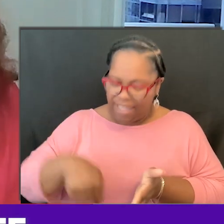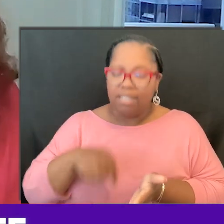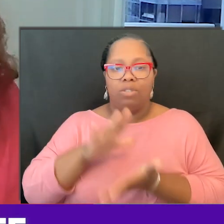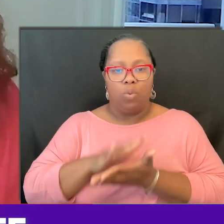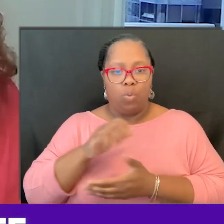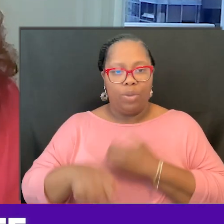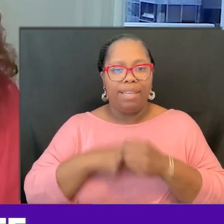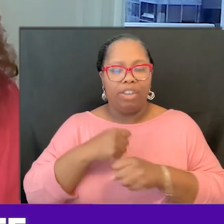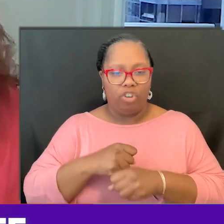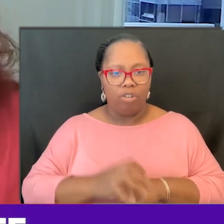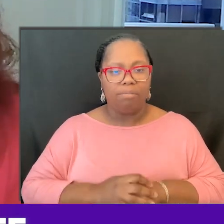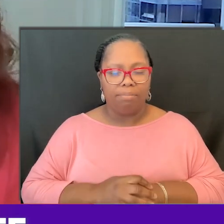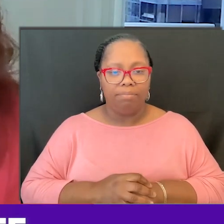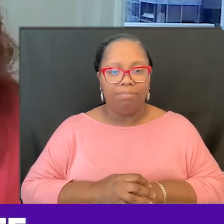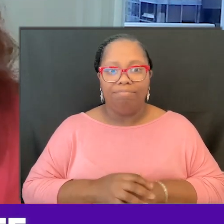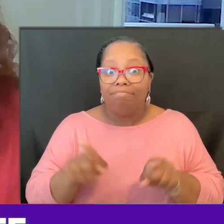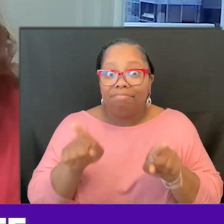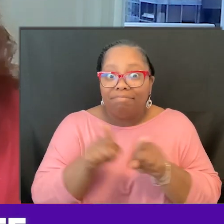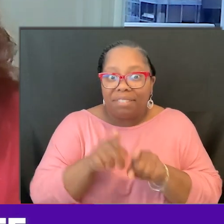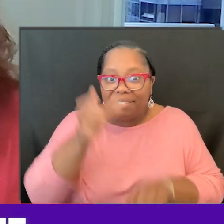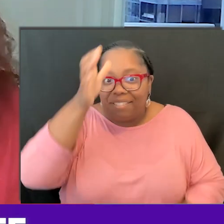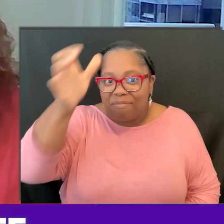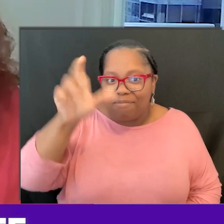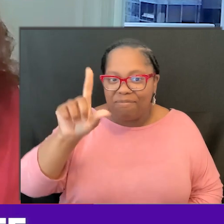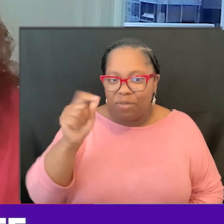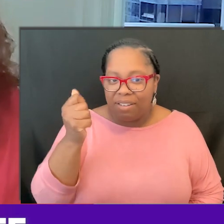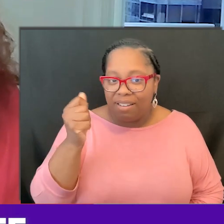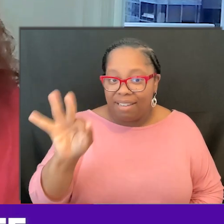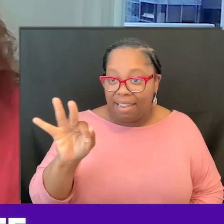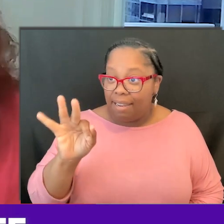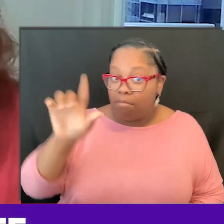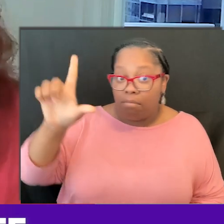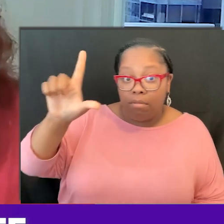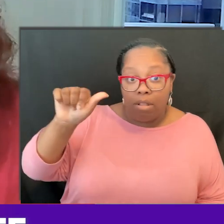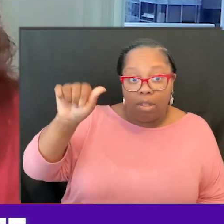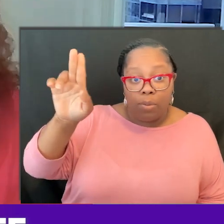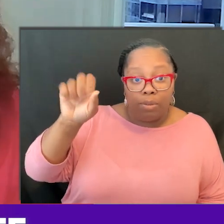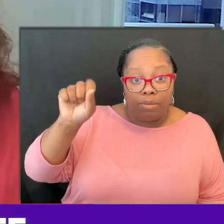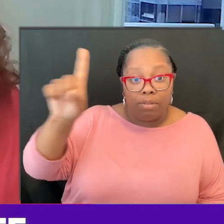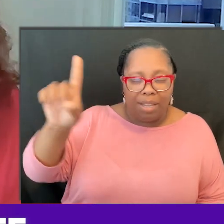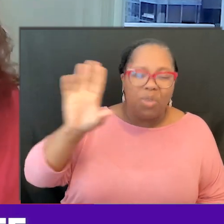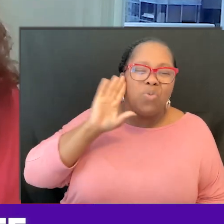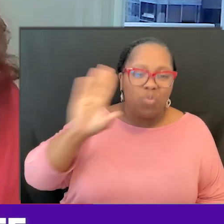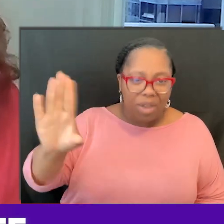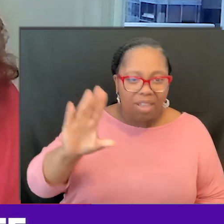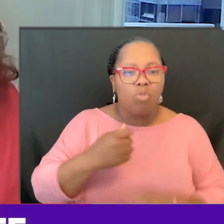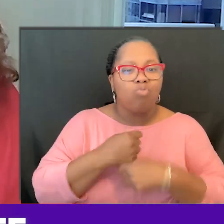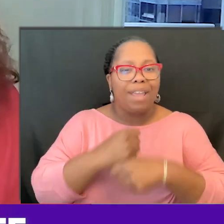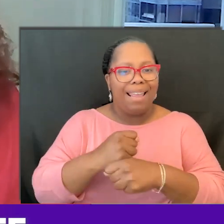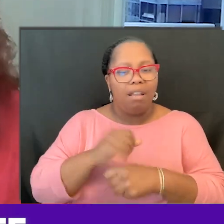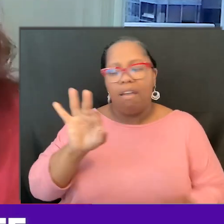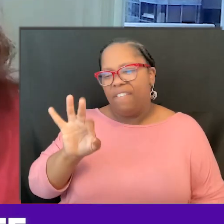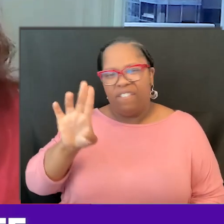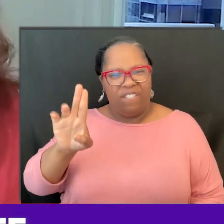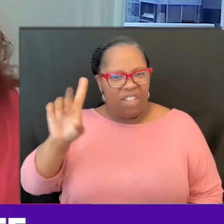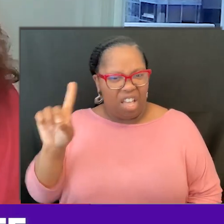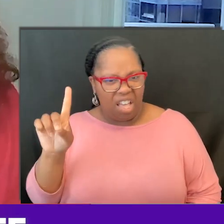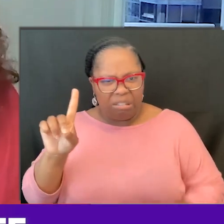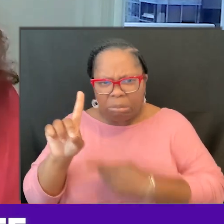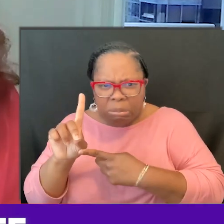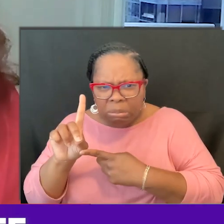in 2019, the district is going to create FUD, F-U-D,